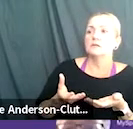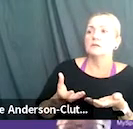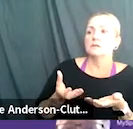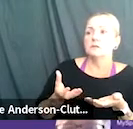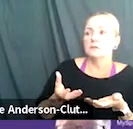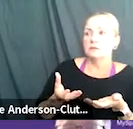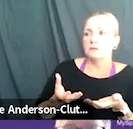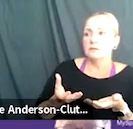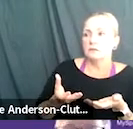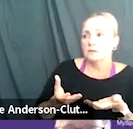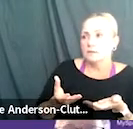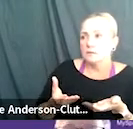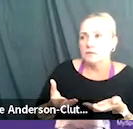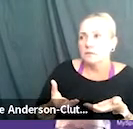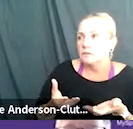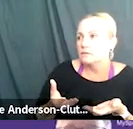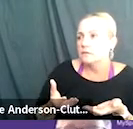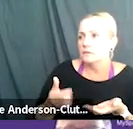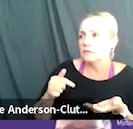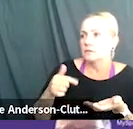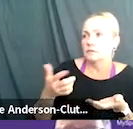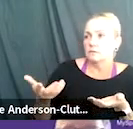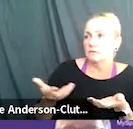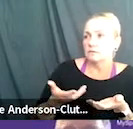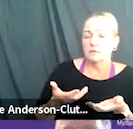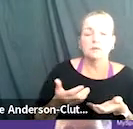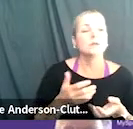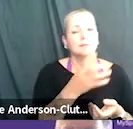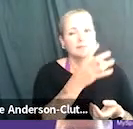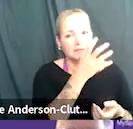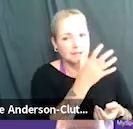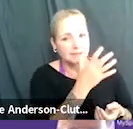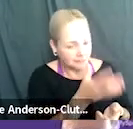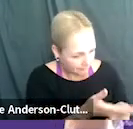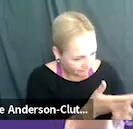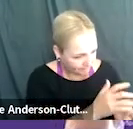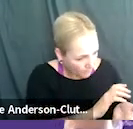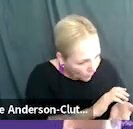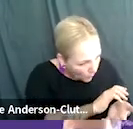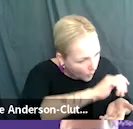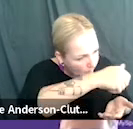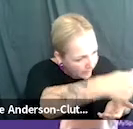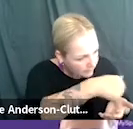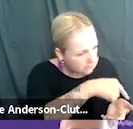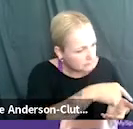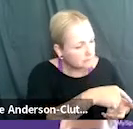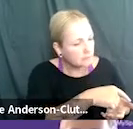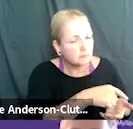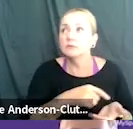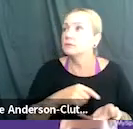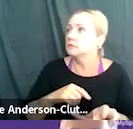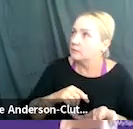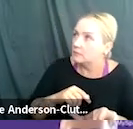wouldn't do anything unless his mom told him exactly what to do.